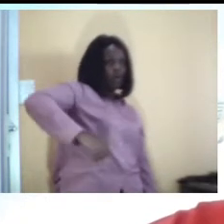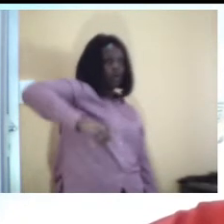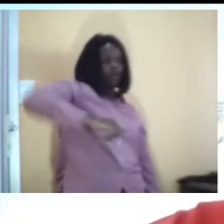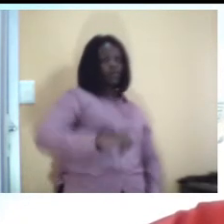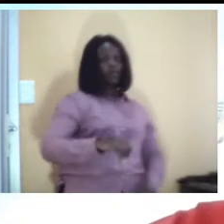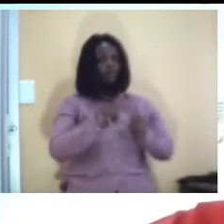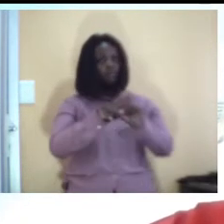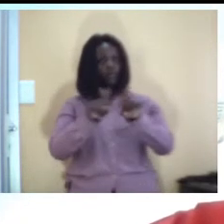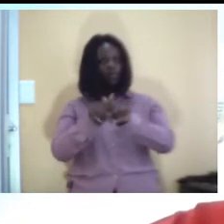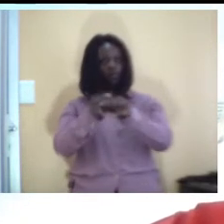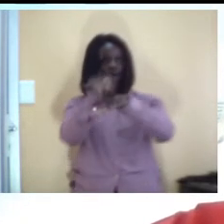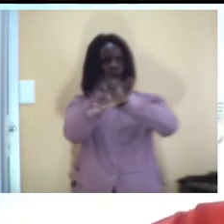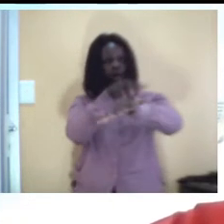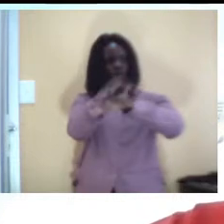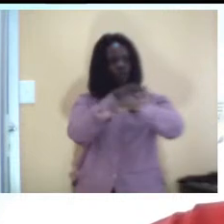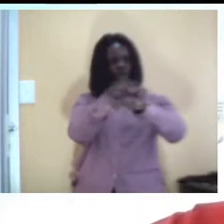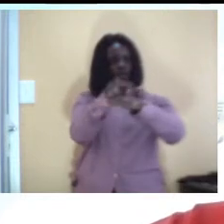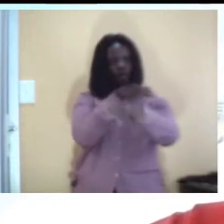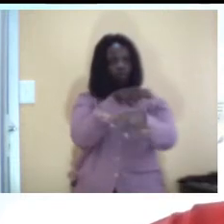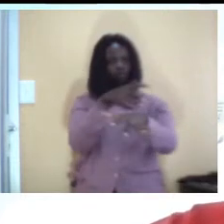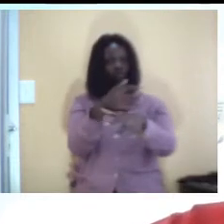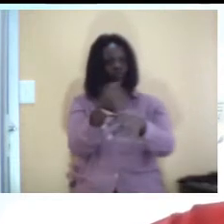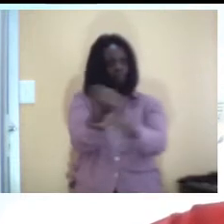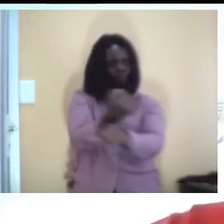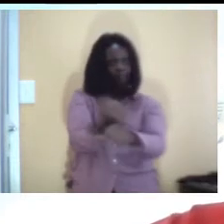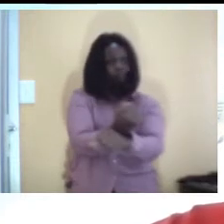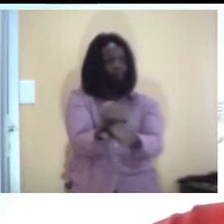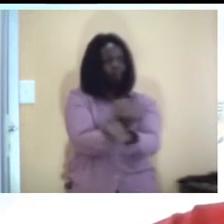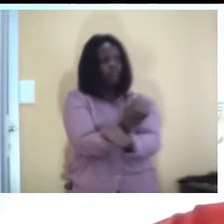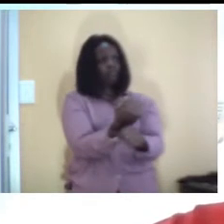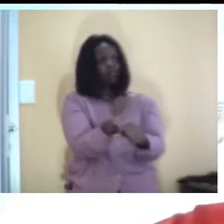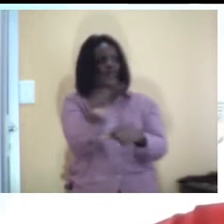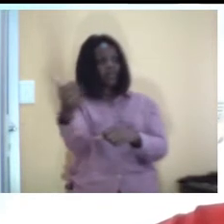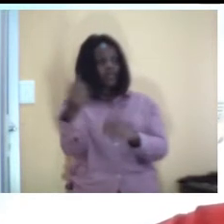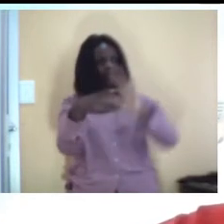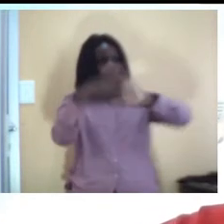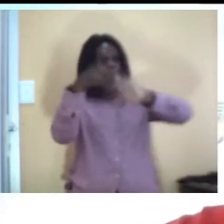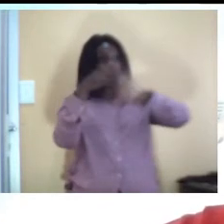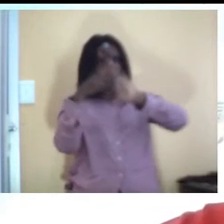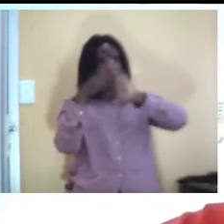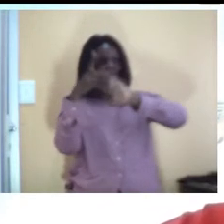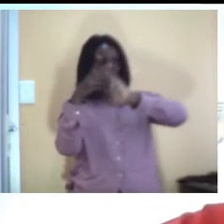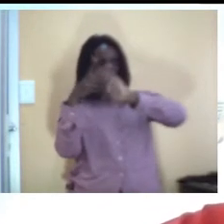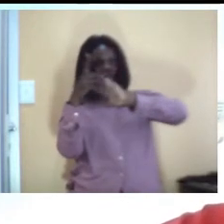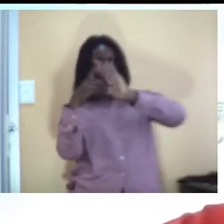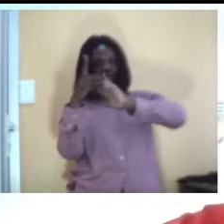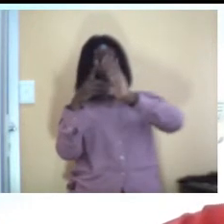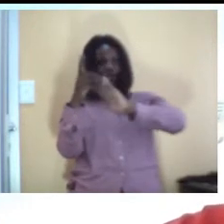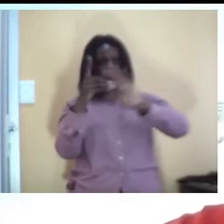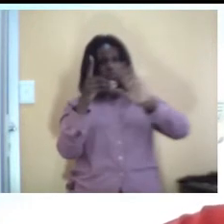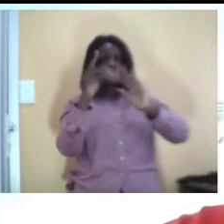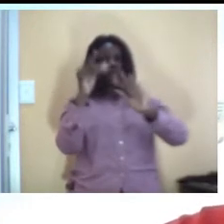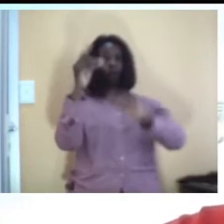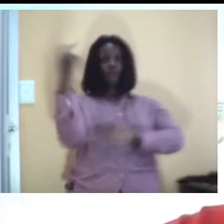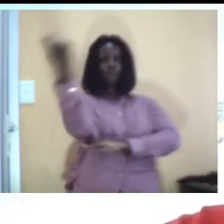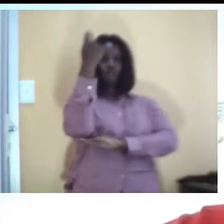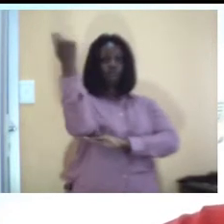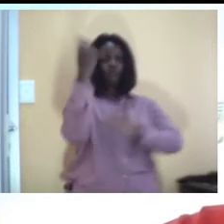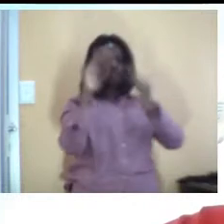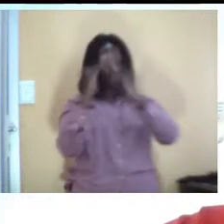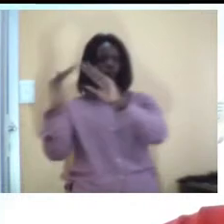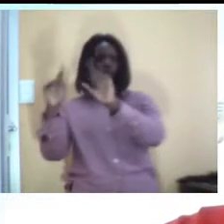agricultural production, as well as focusing on the development of rural communities through agri-villages